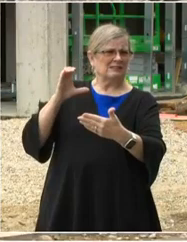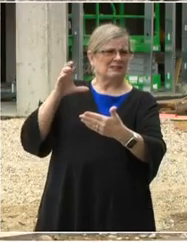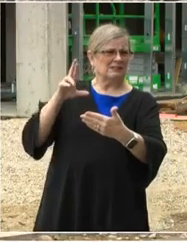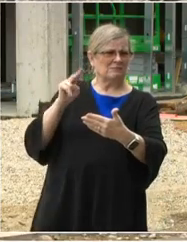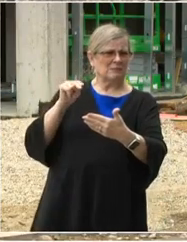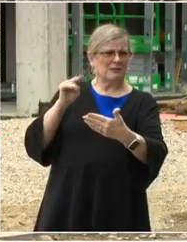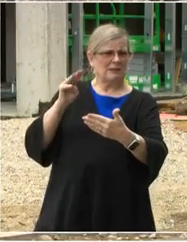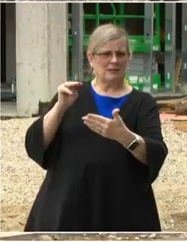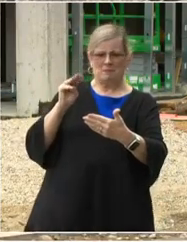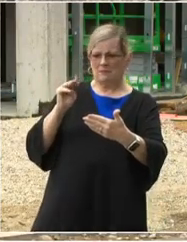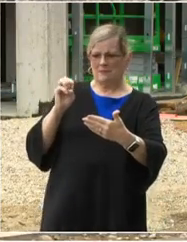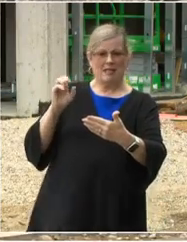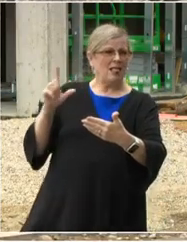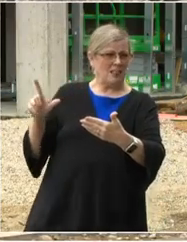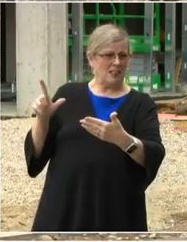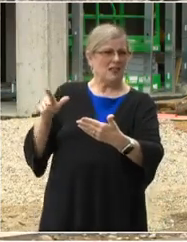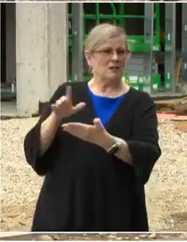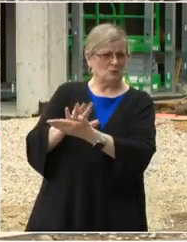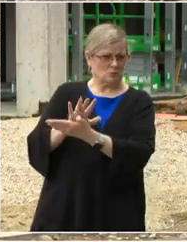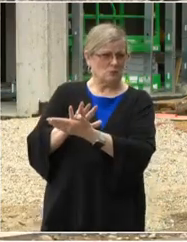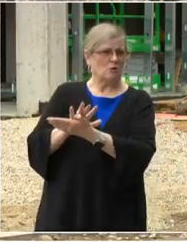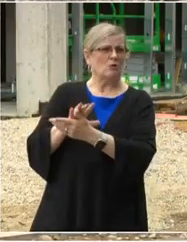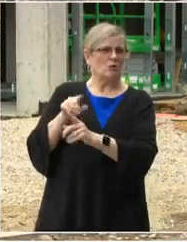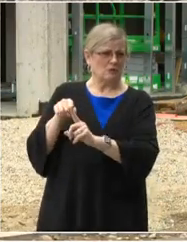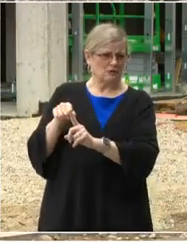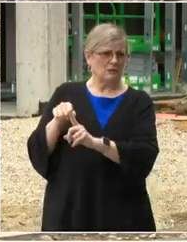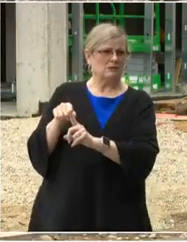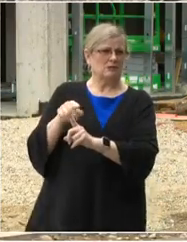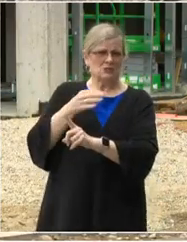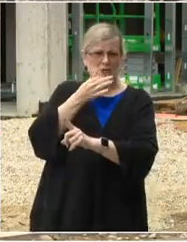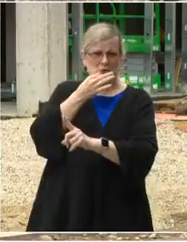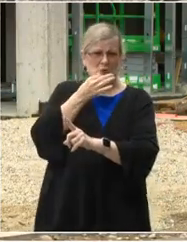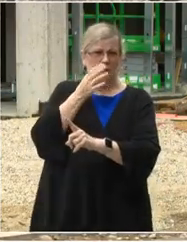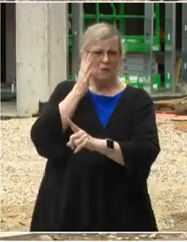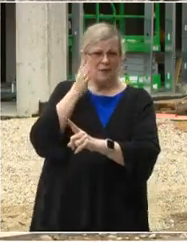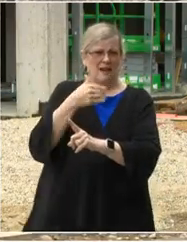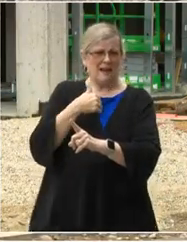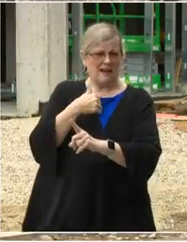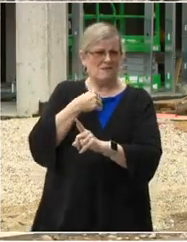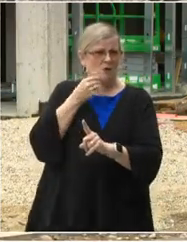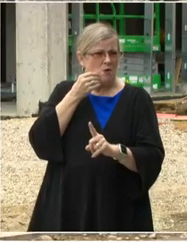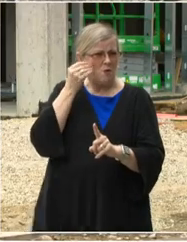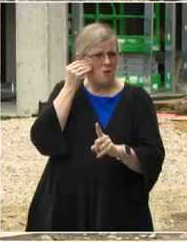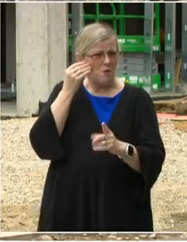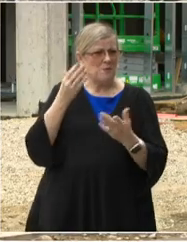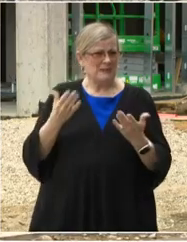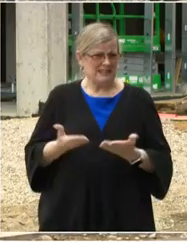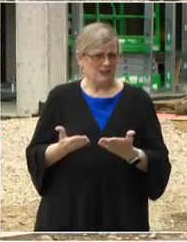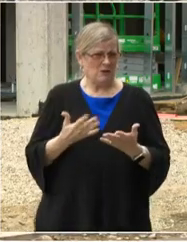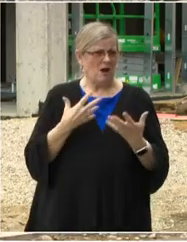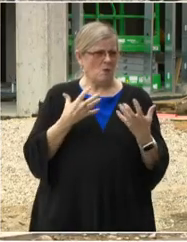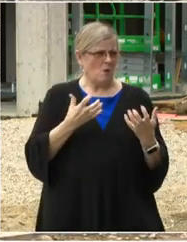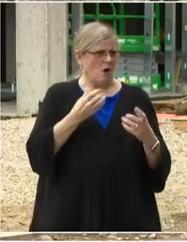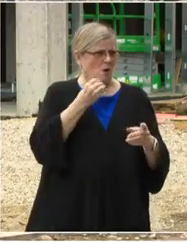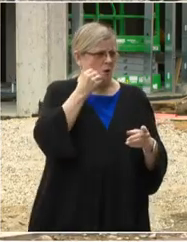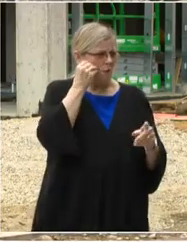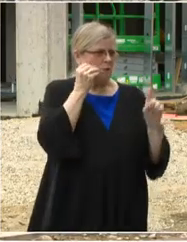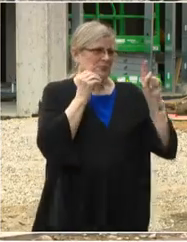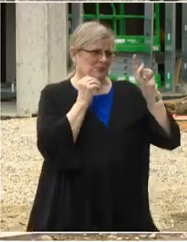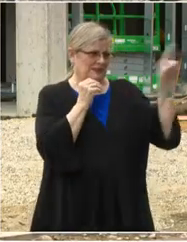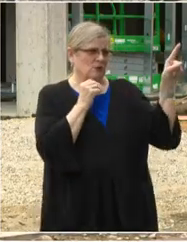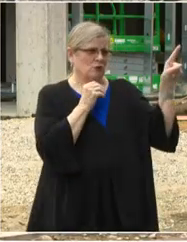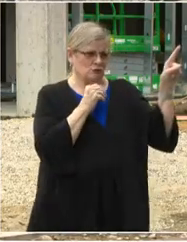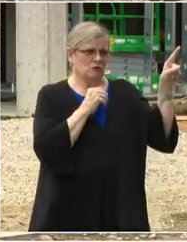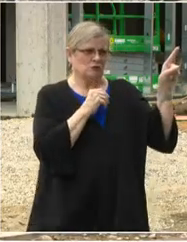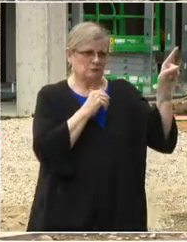now. And in about a few months, there's going to be housing here. And that's because of leadership. And so we want to tee up